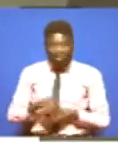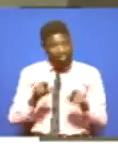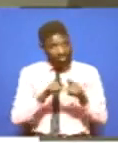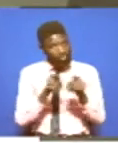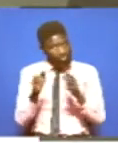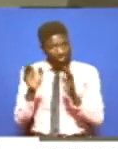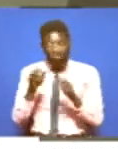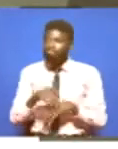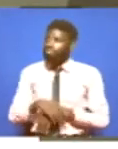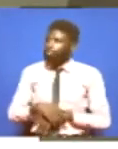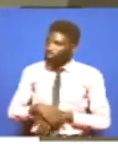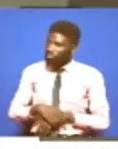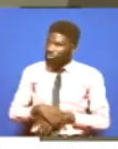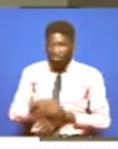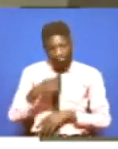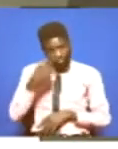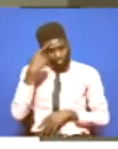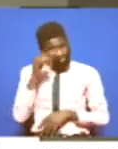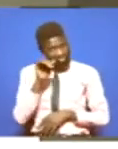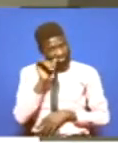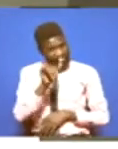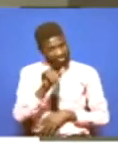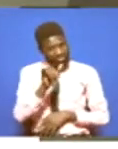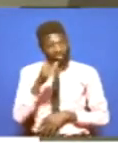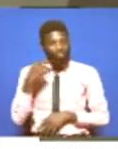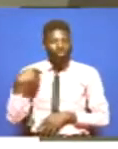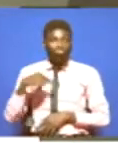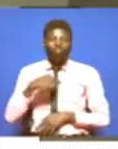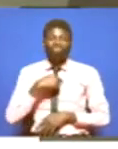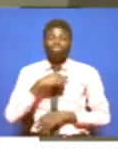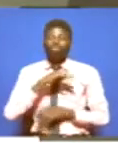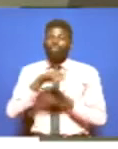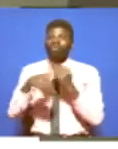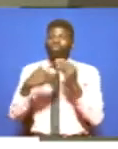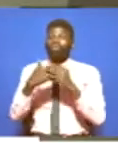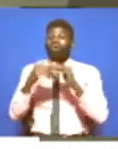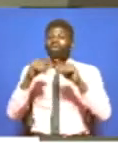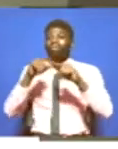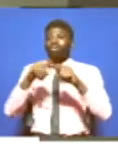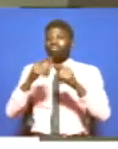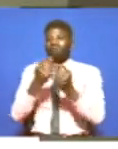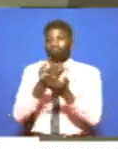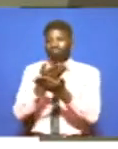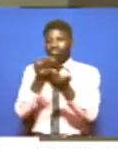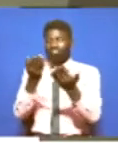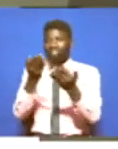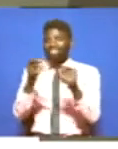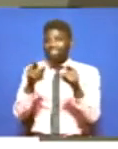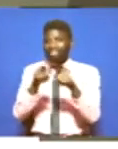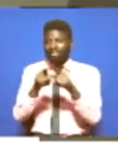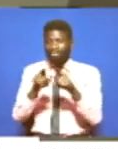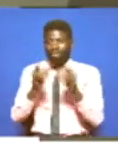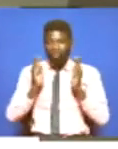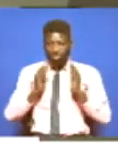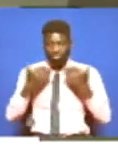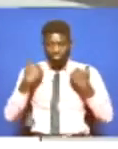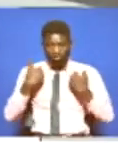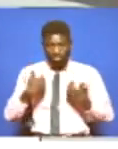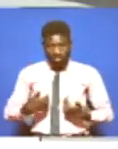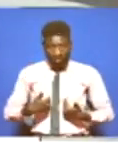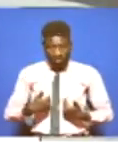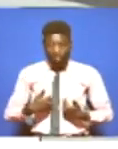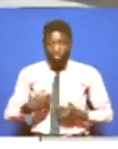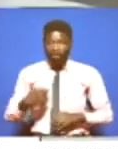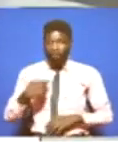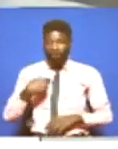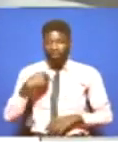opportunities. And because of that, we are all relying on them. And in fact, somebody like me, I assume that